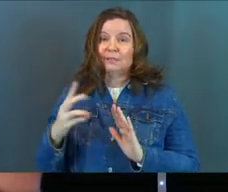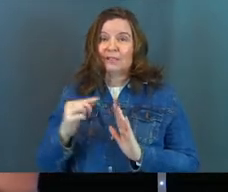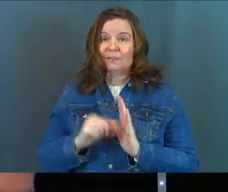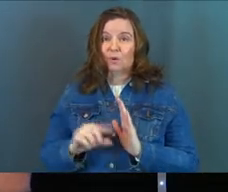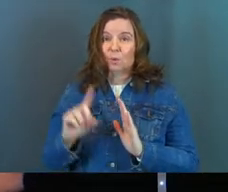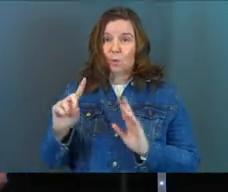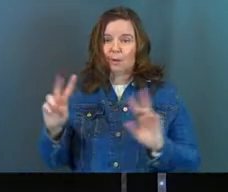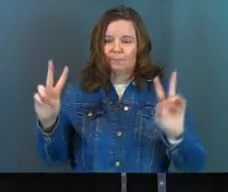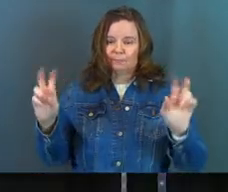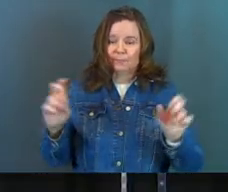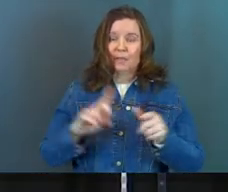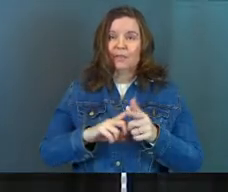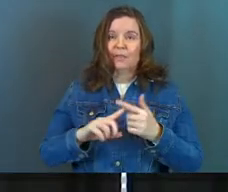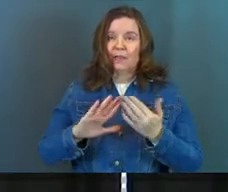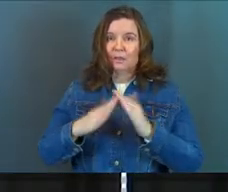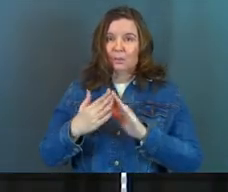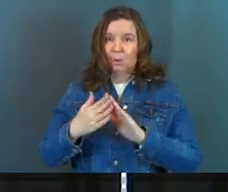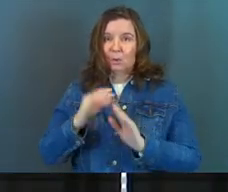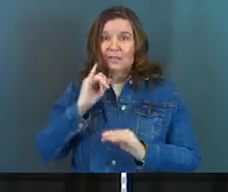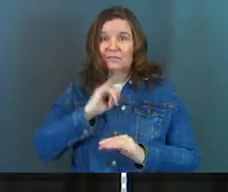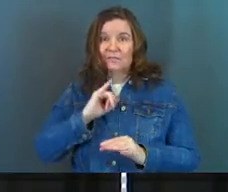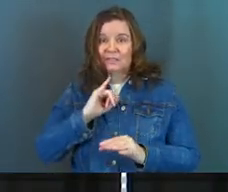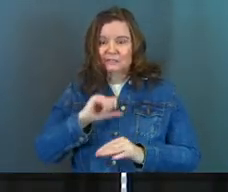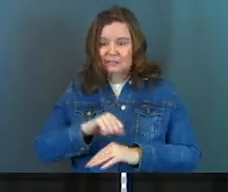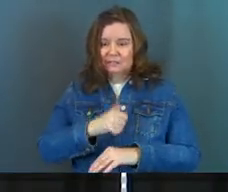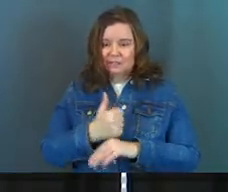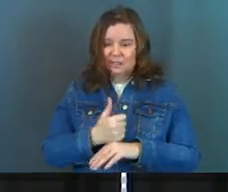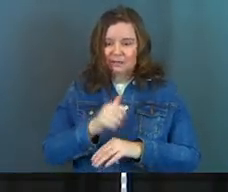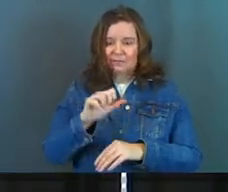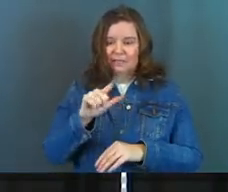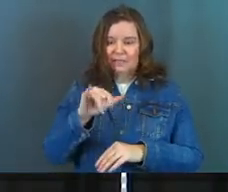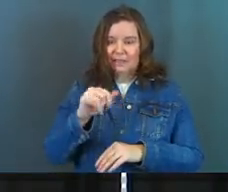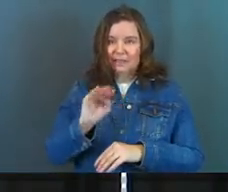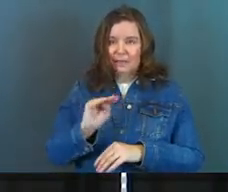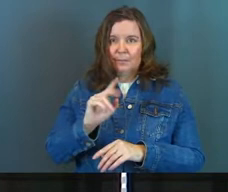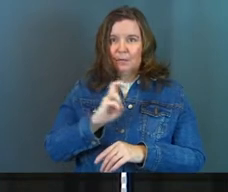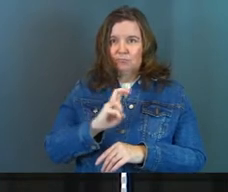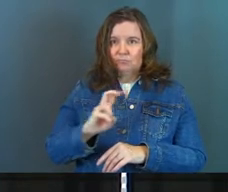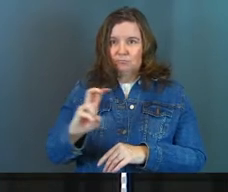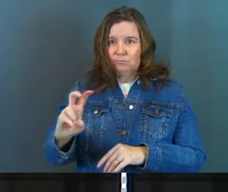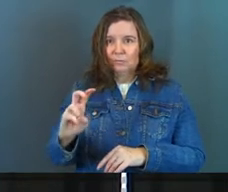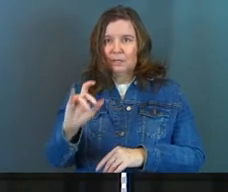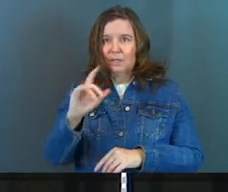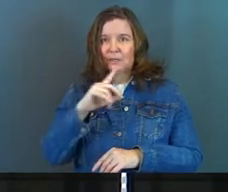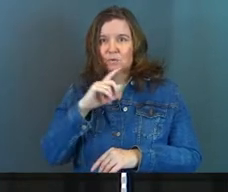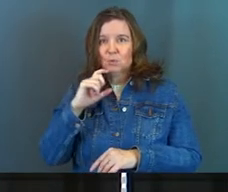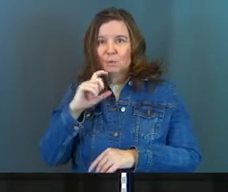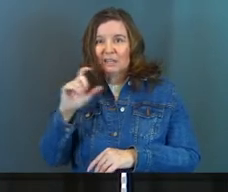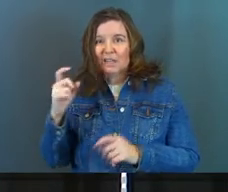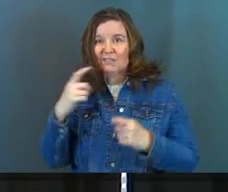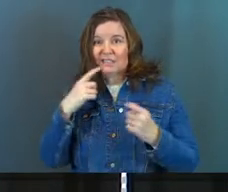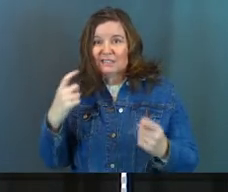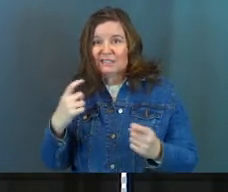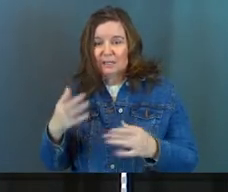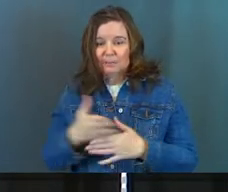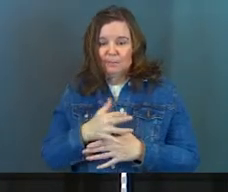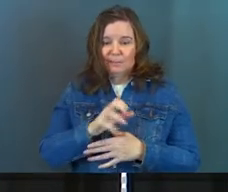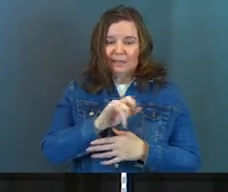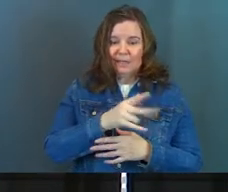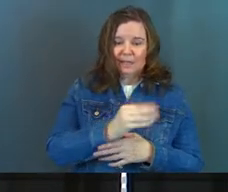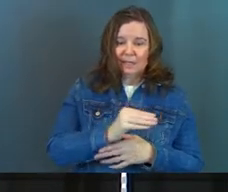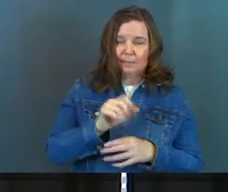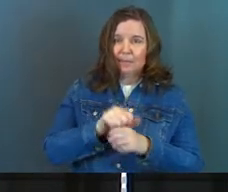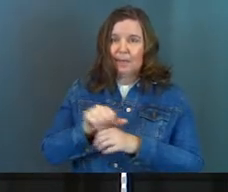verse 1, it says, then the whole community of Israel set out from Elim and journeyed into the wilderness of Sin between Elim and